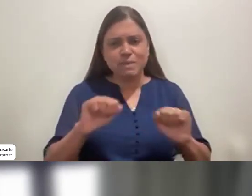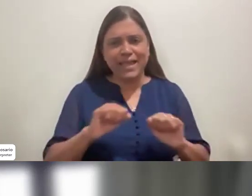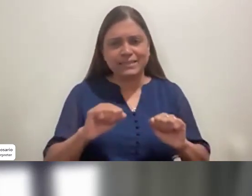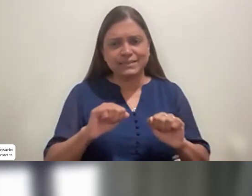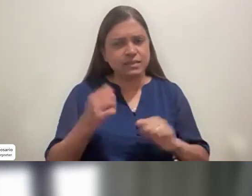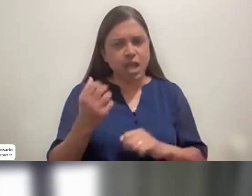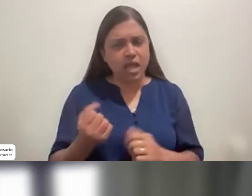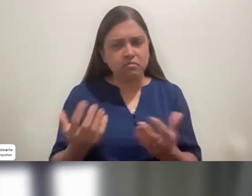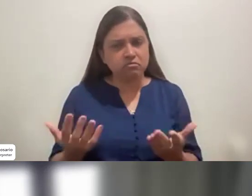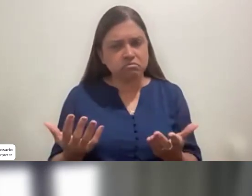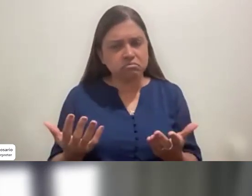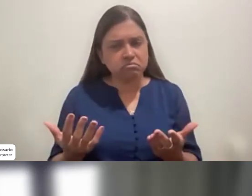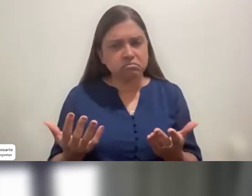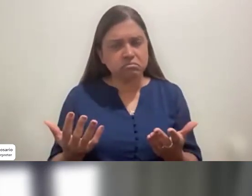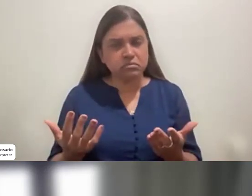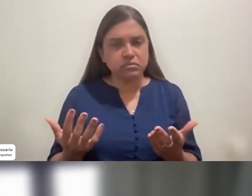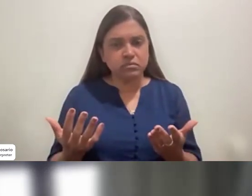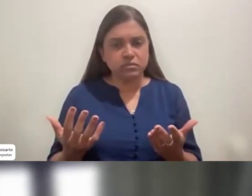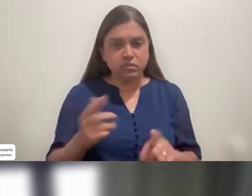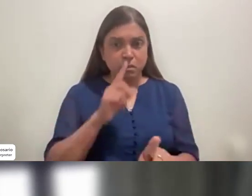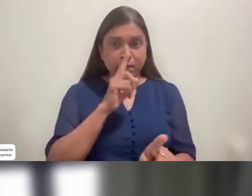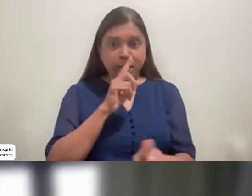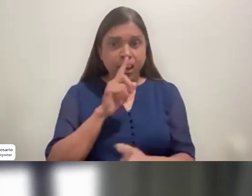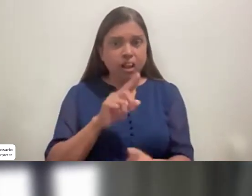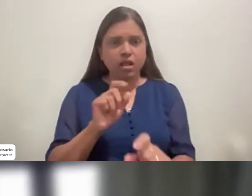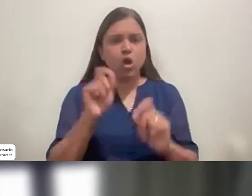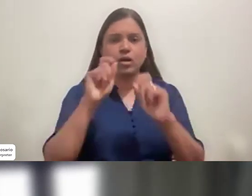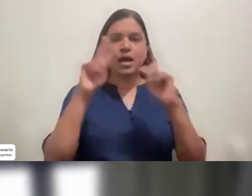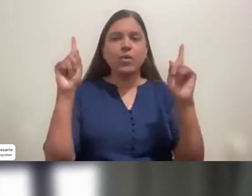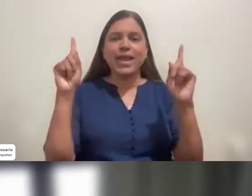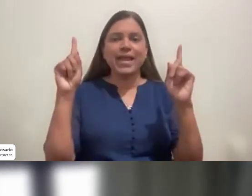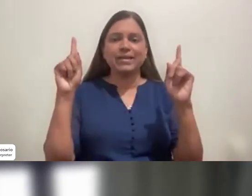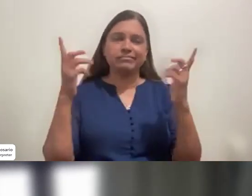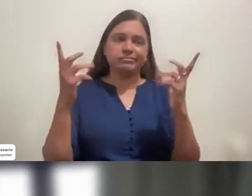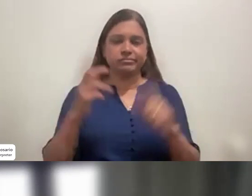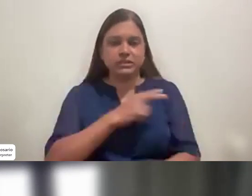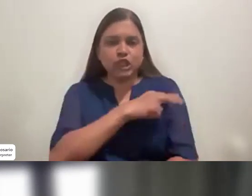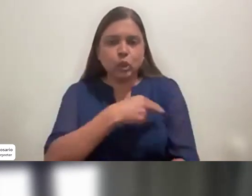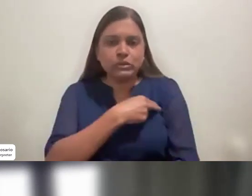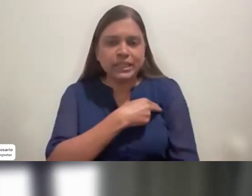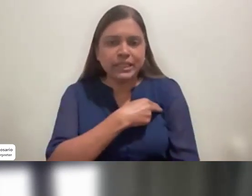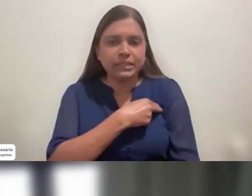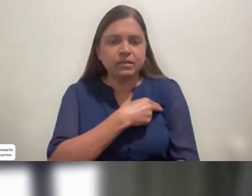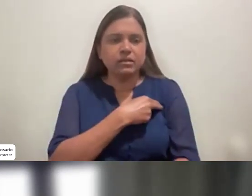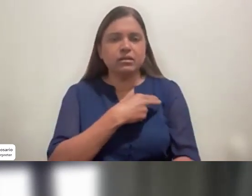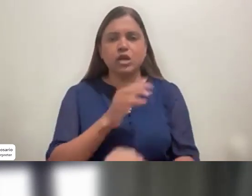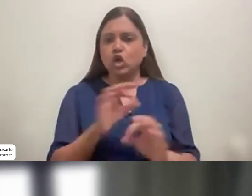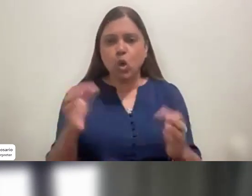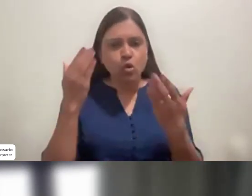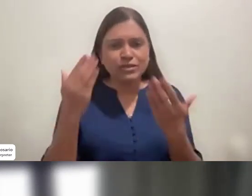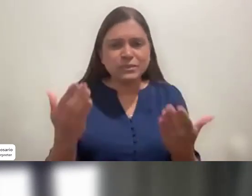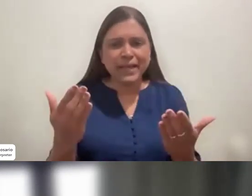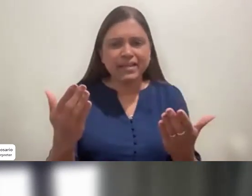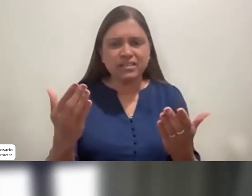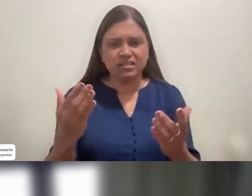Obviously, there's ignorance, insecurities, and lack of respect can all result in the attacks on